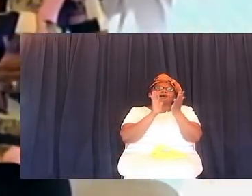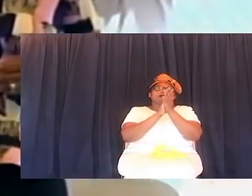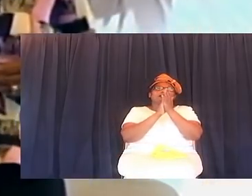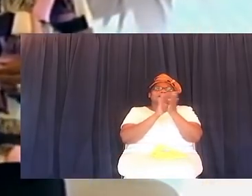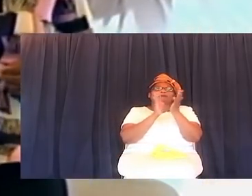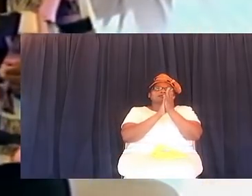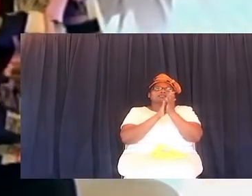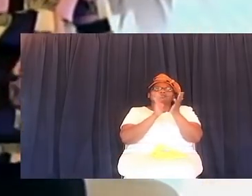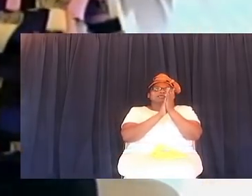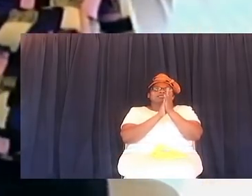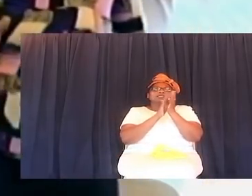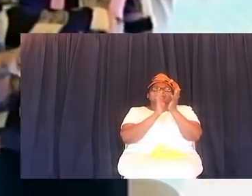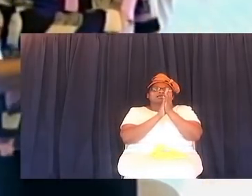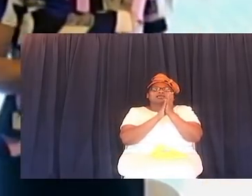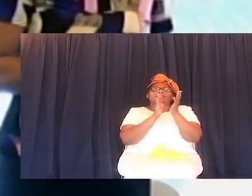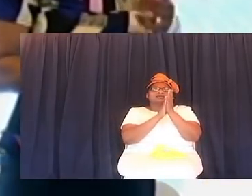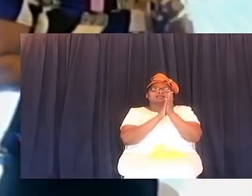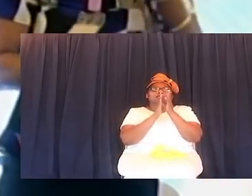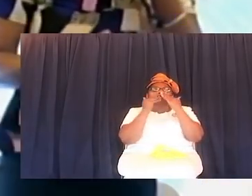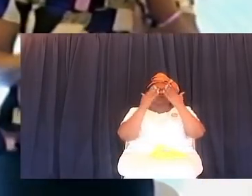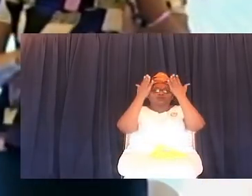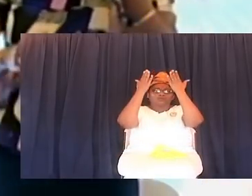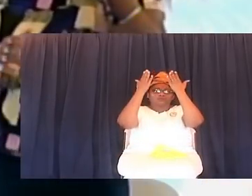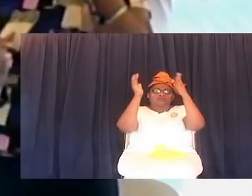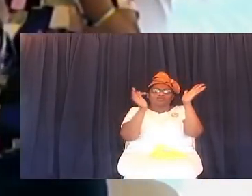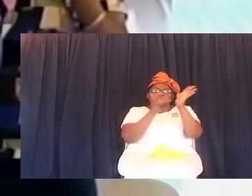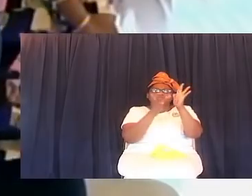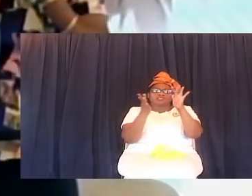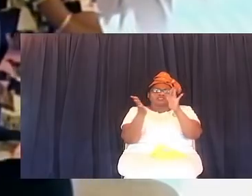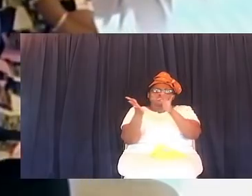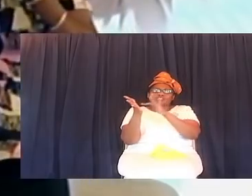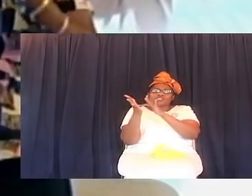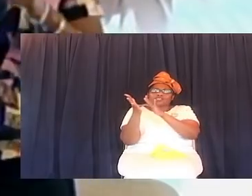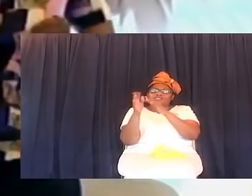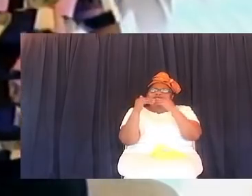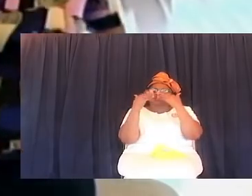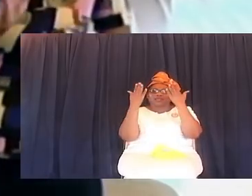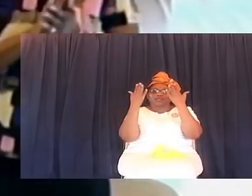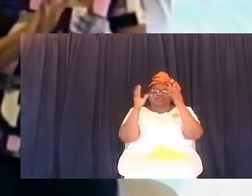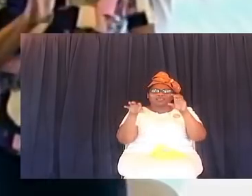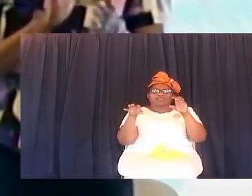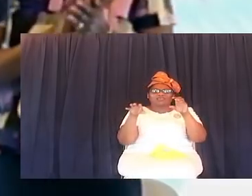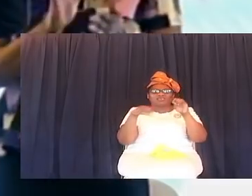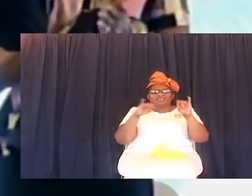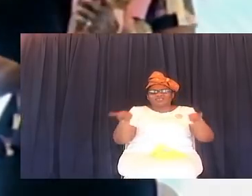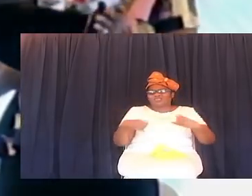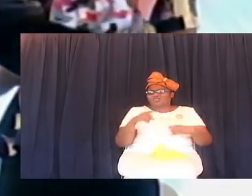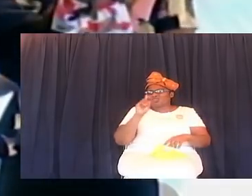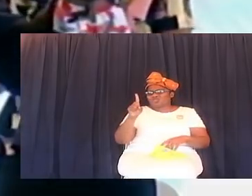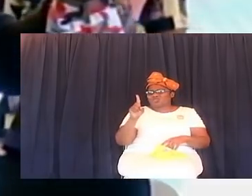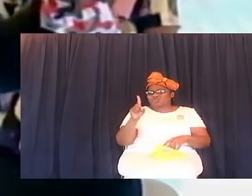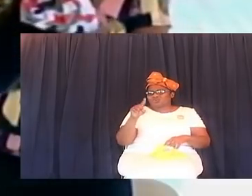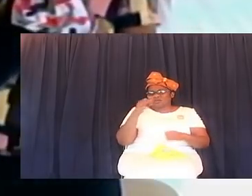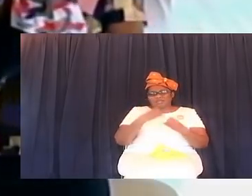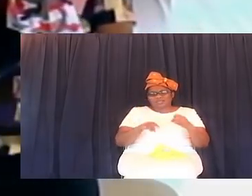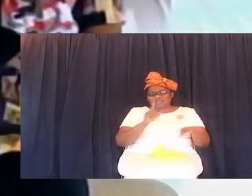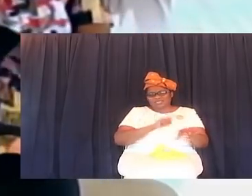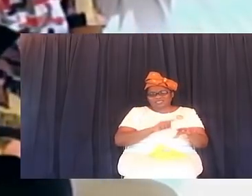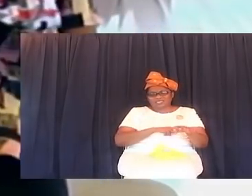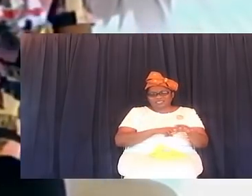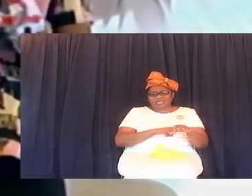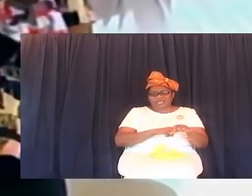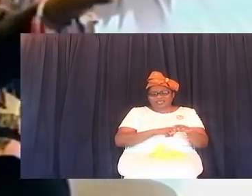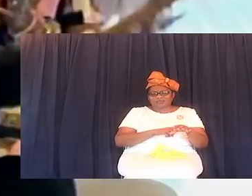Praise God, praise God, praise God. Can we just one last time, can we just whisper the name of Jesus one